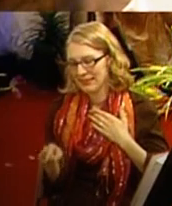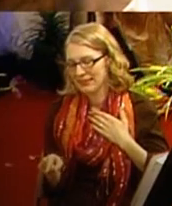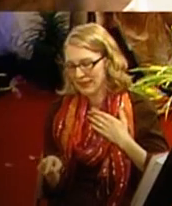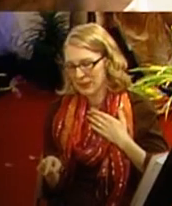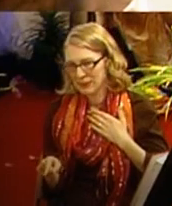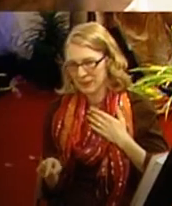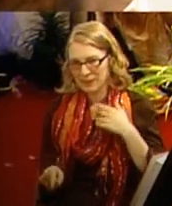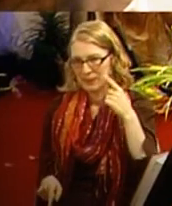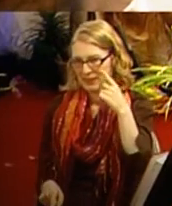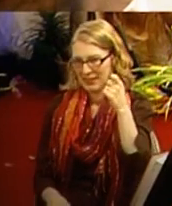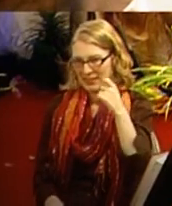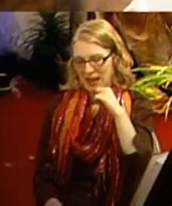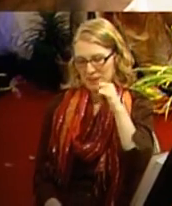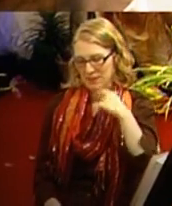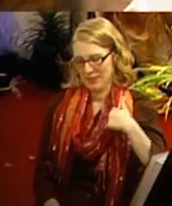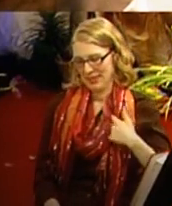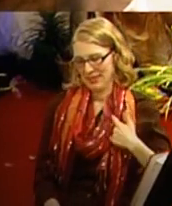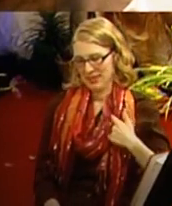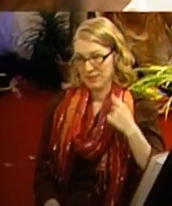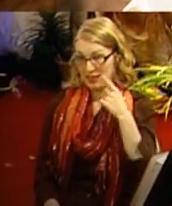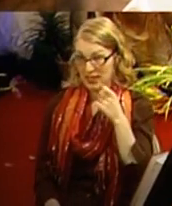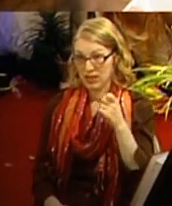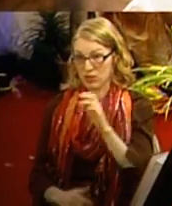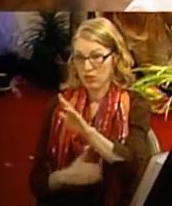Because you too face that decision.